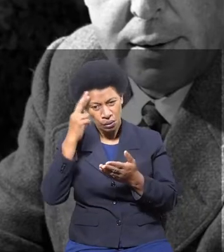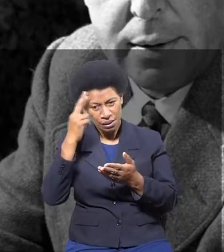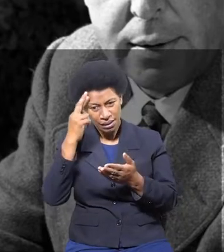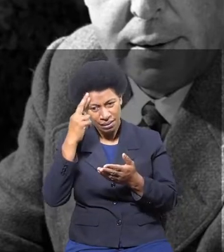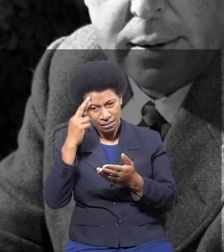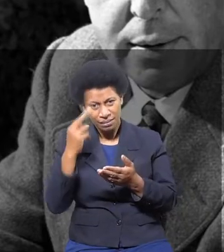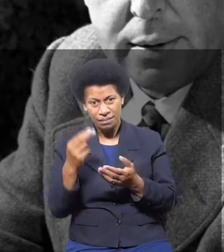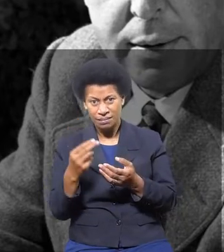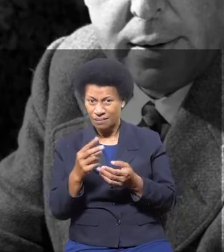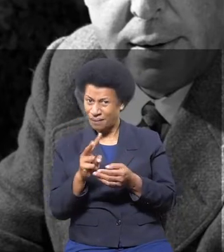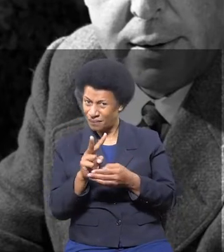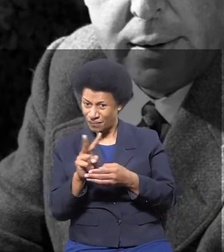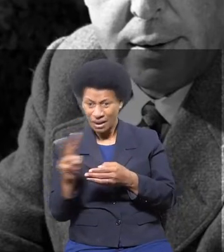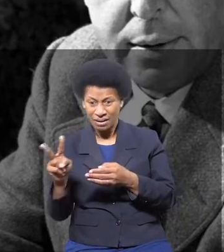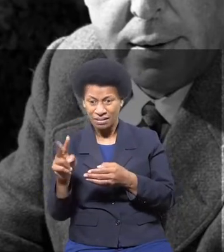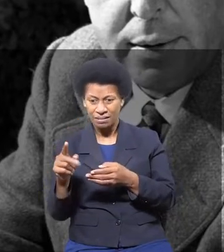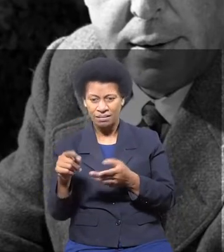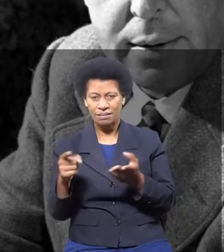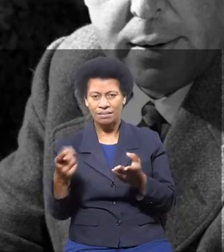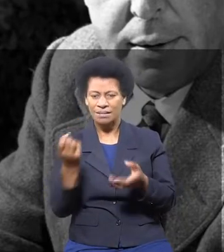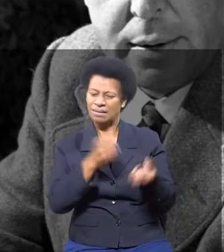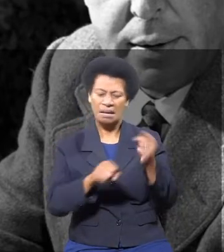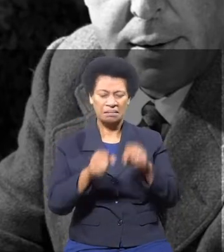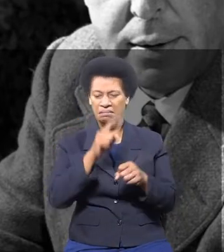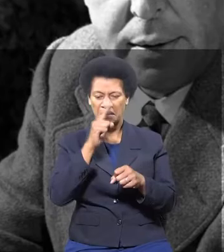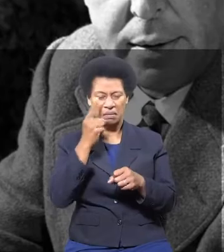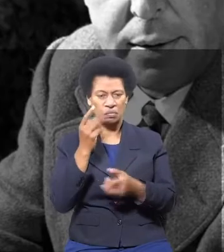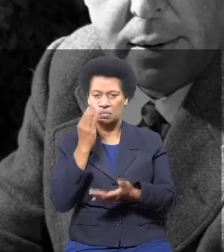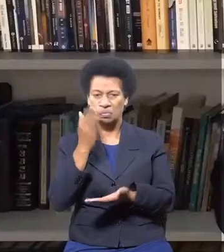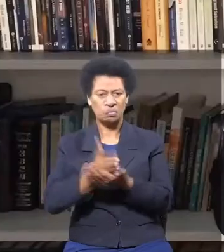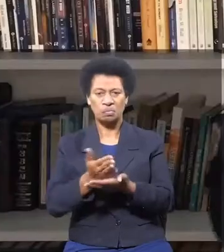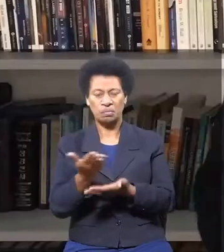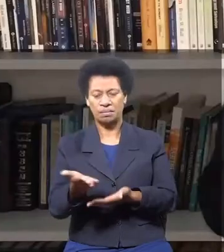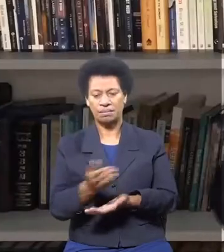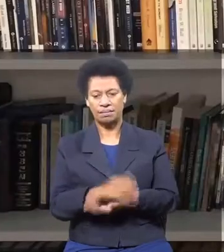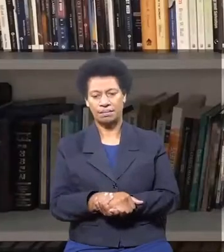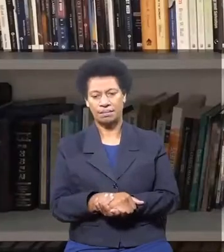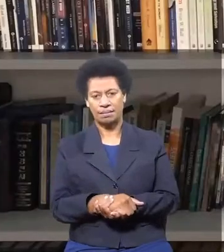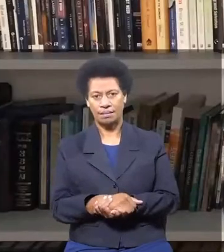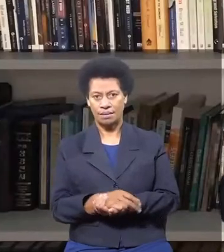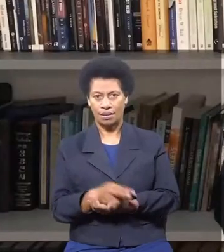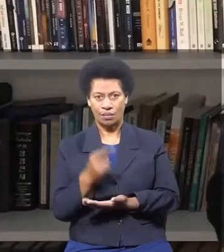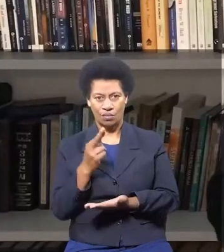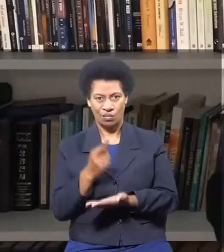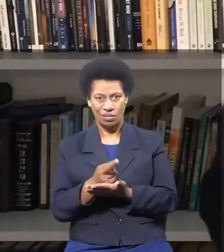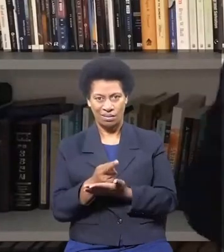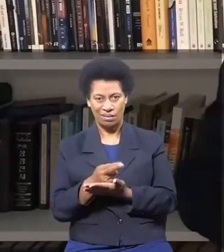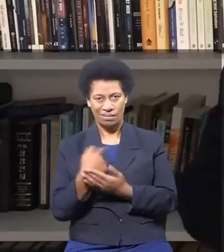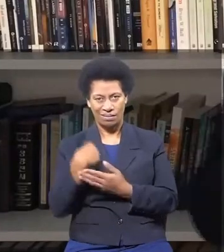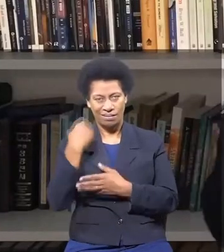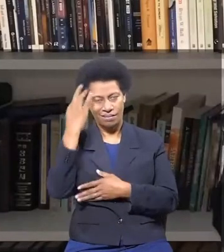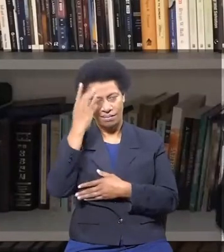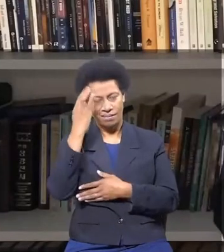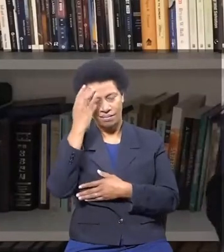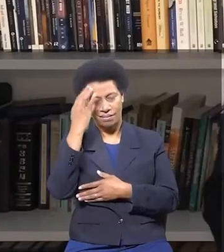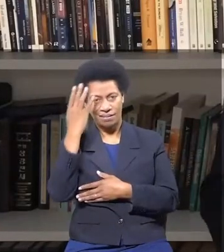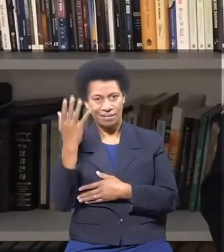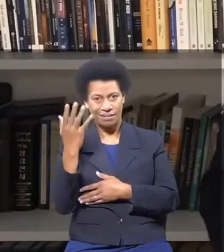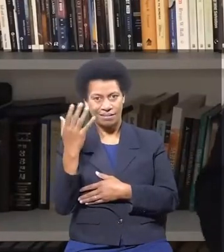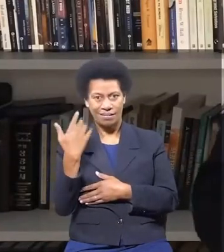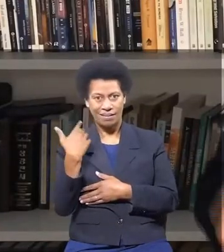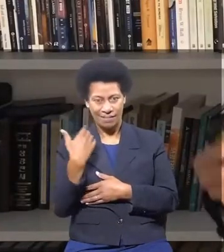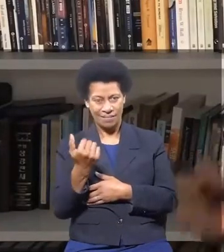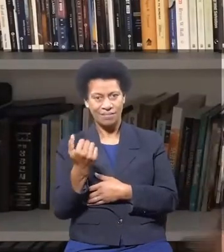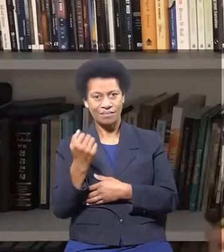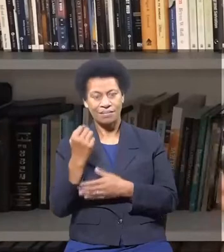valid, no science can be true. So the very fact that you are able to think,